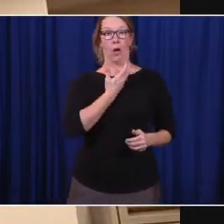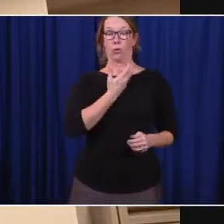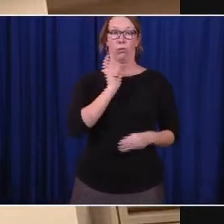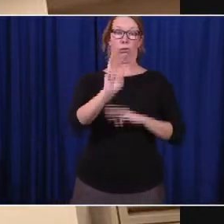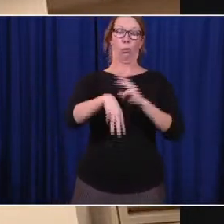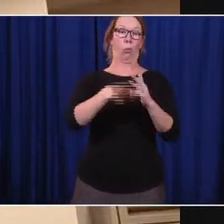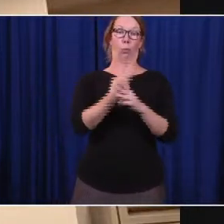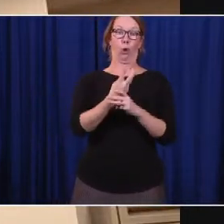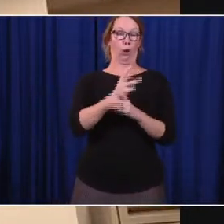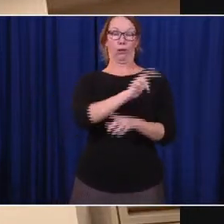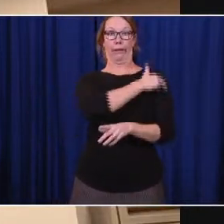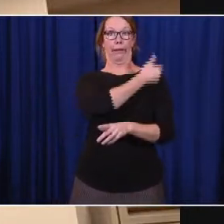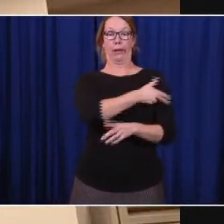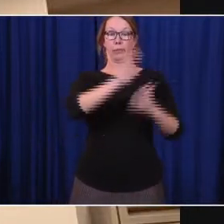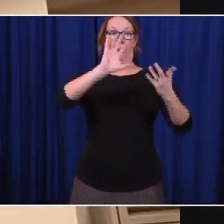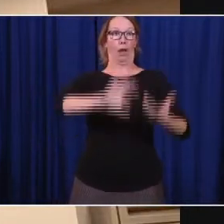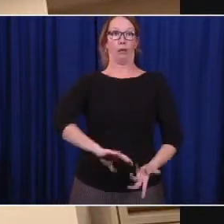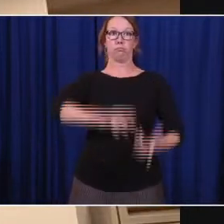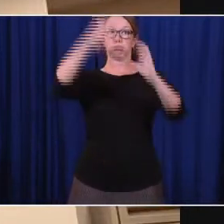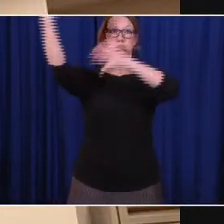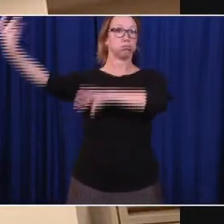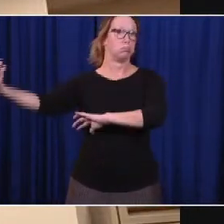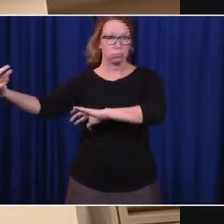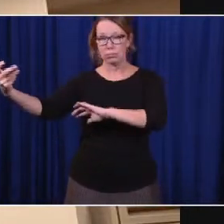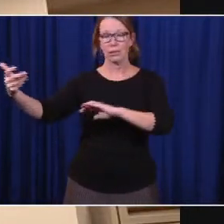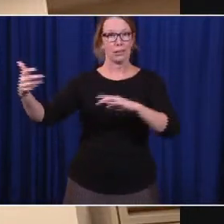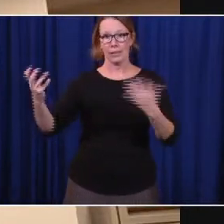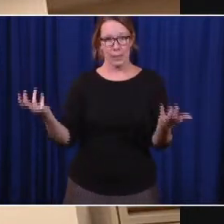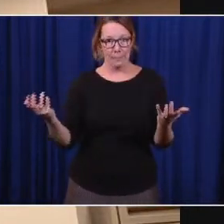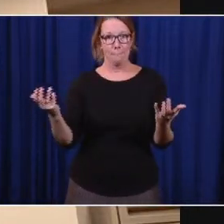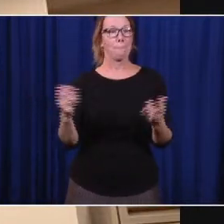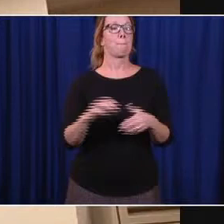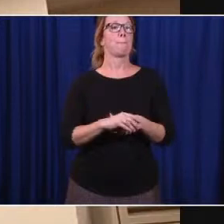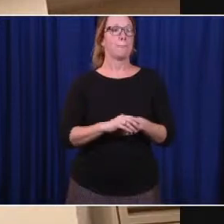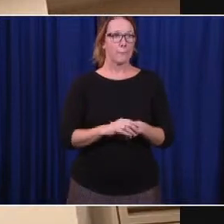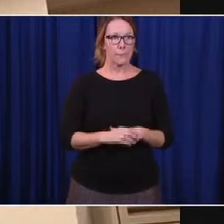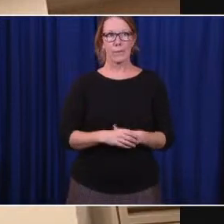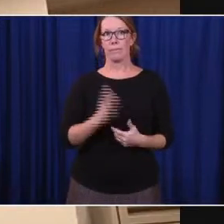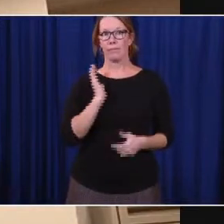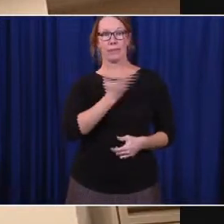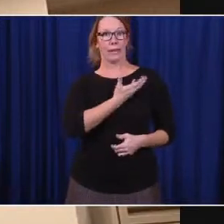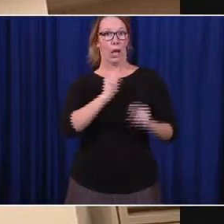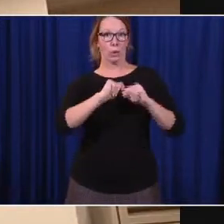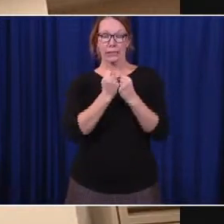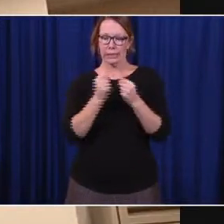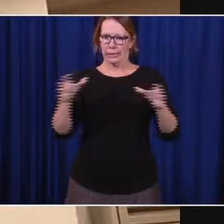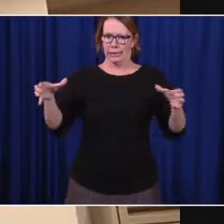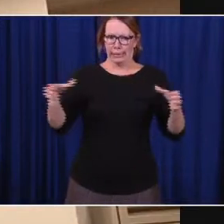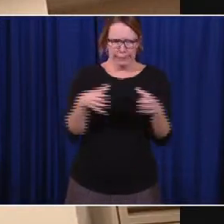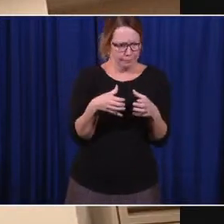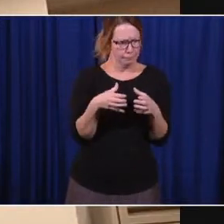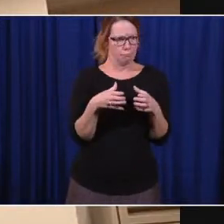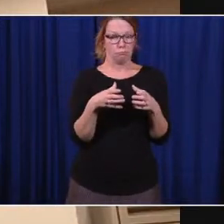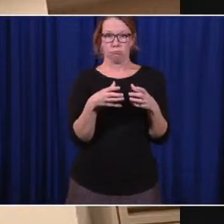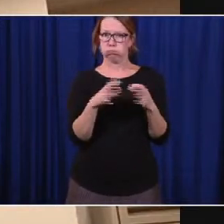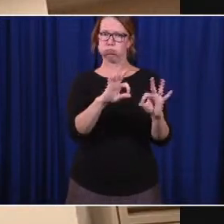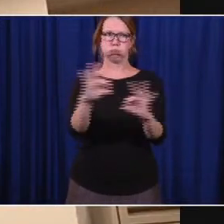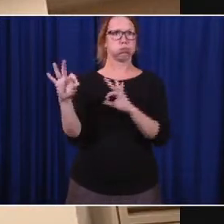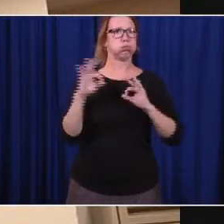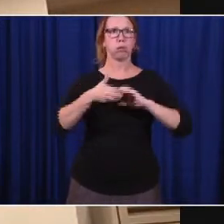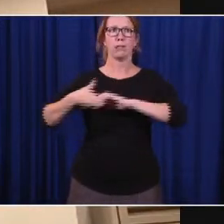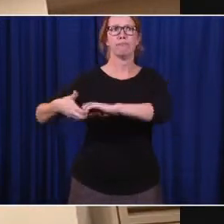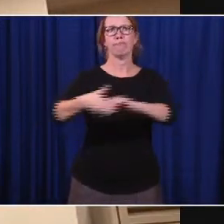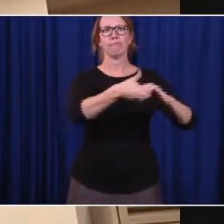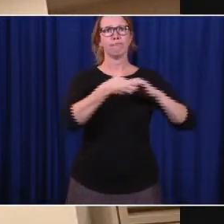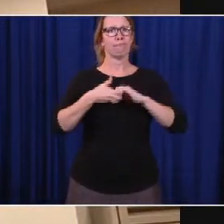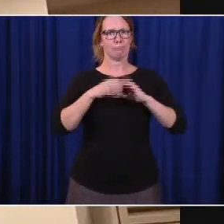in the hospital system, were rocked with this. Our team came together amazingly well, collaborated, came